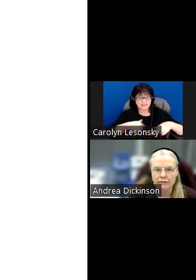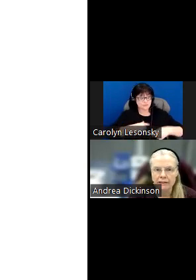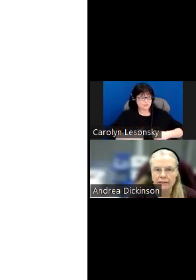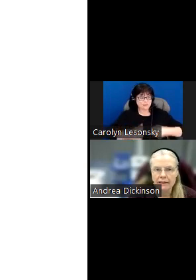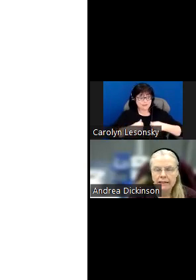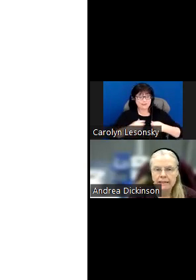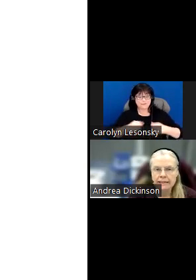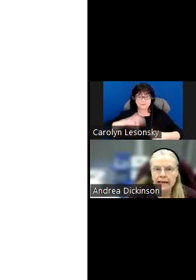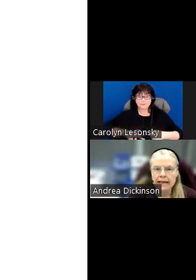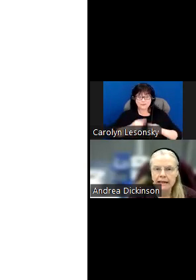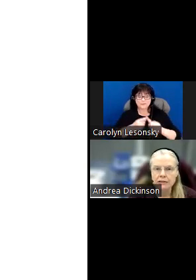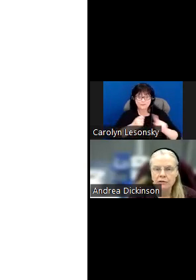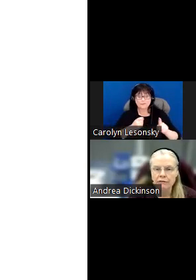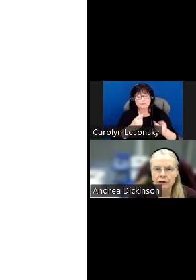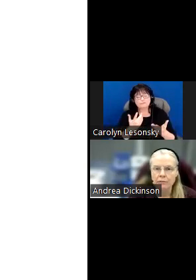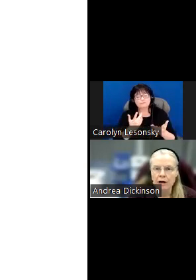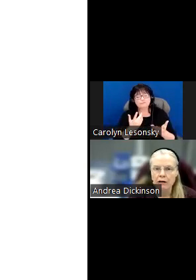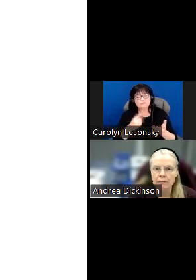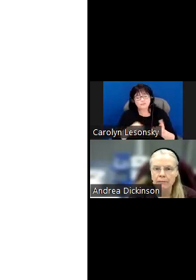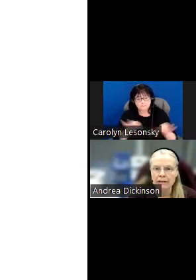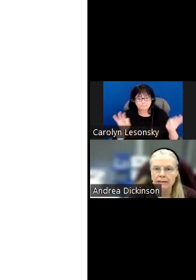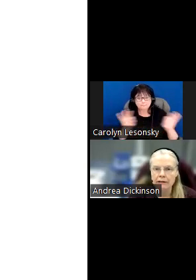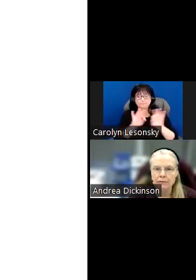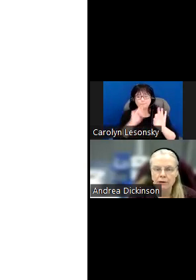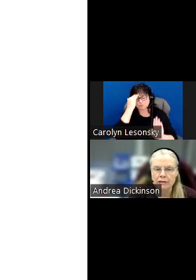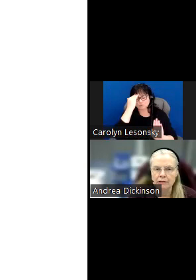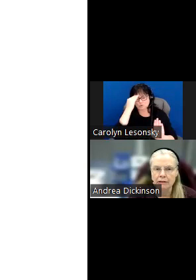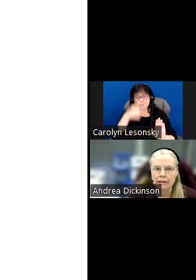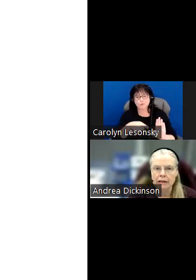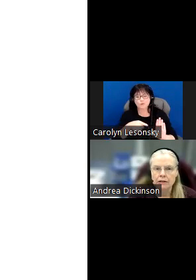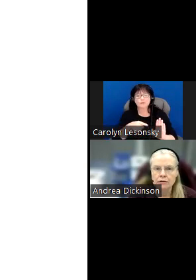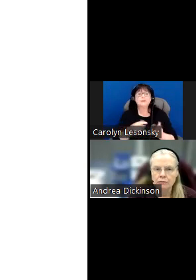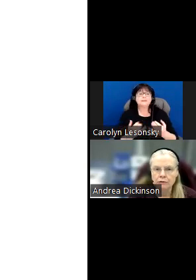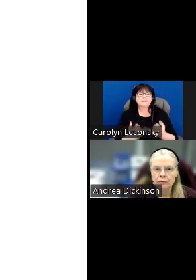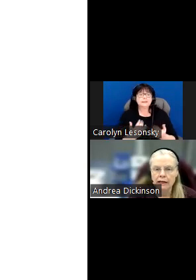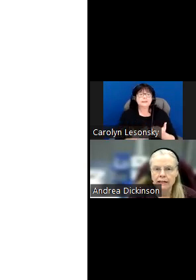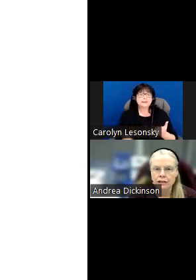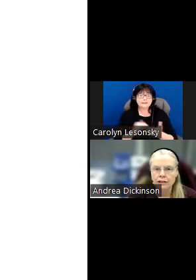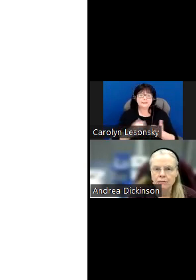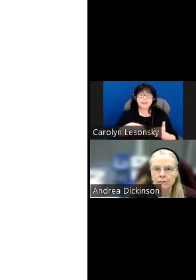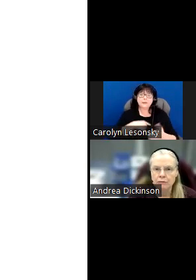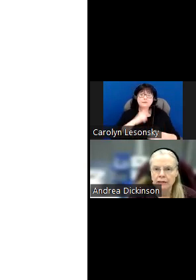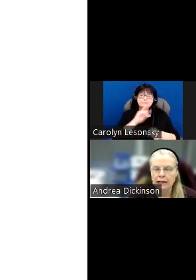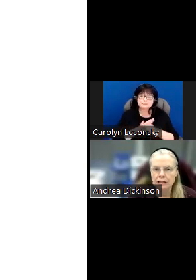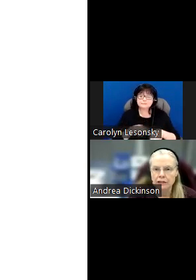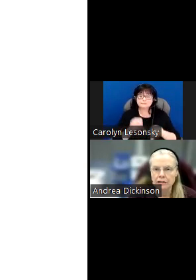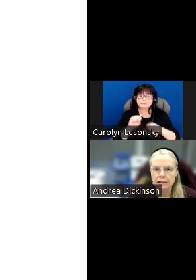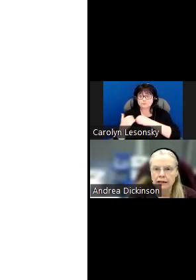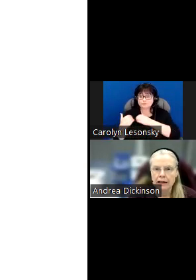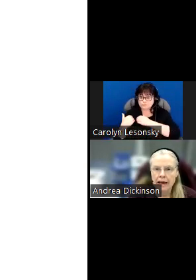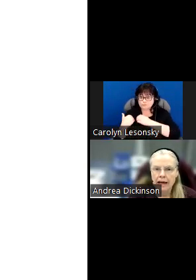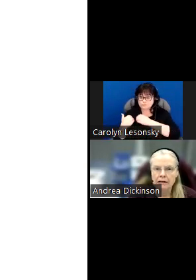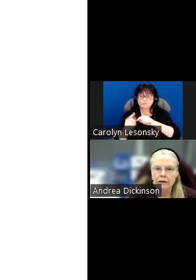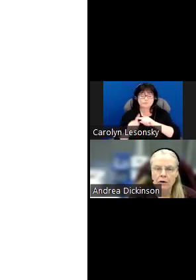we benefit. Today, let's reaffirm our commitment and responsibility to improve relationships between